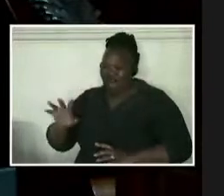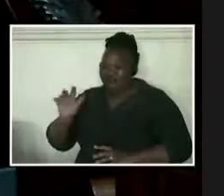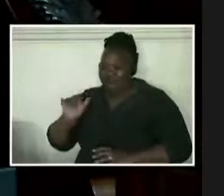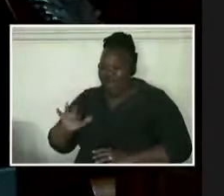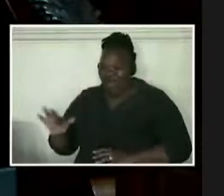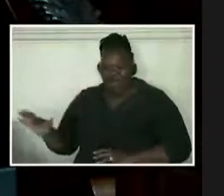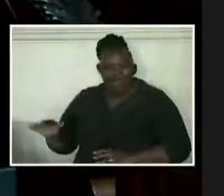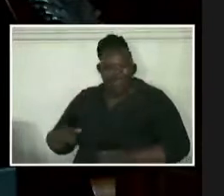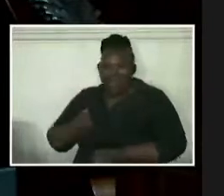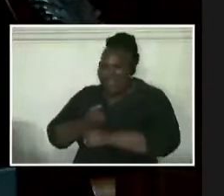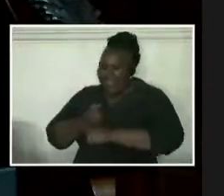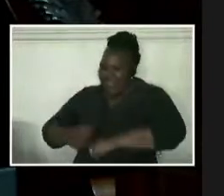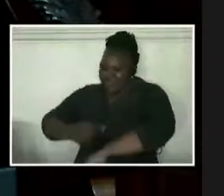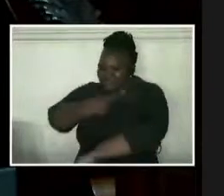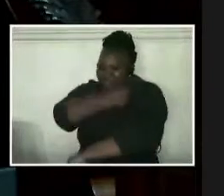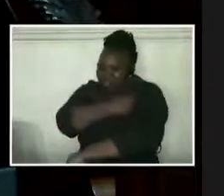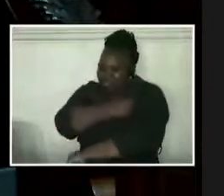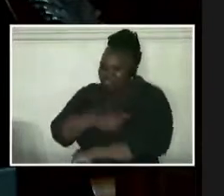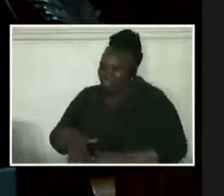language